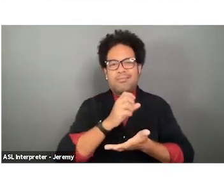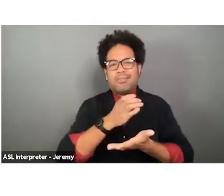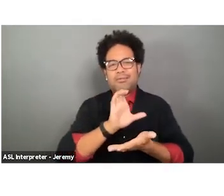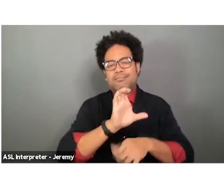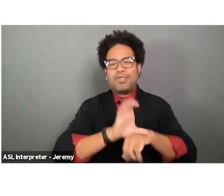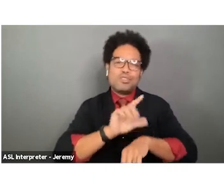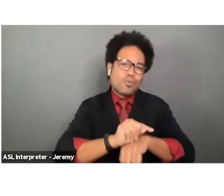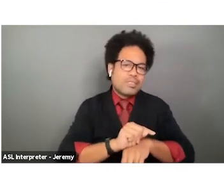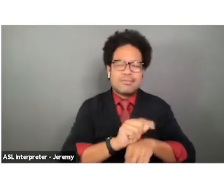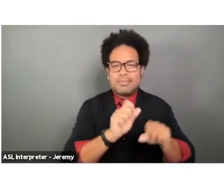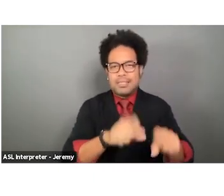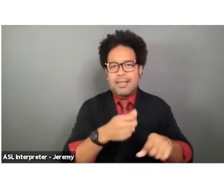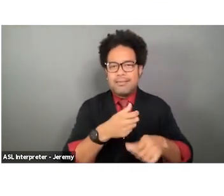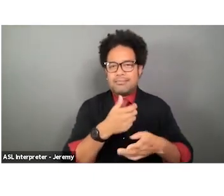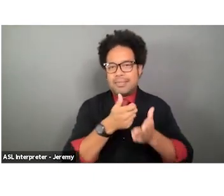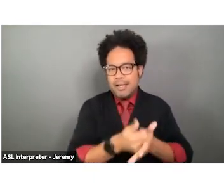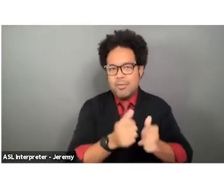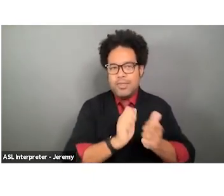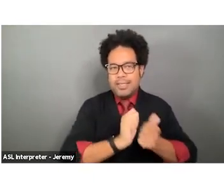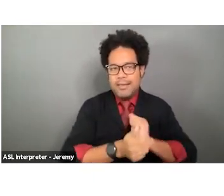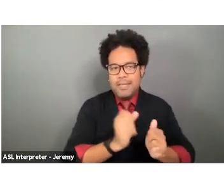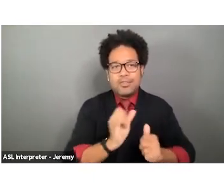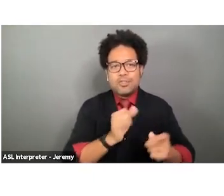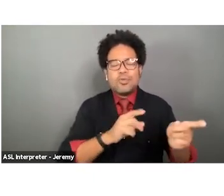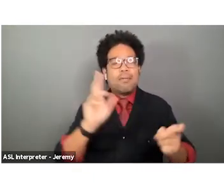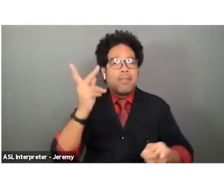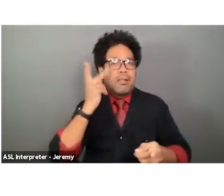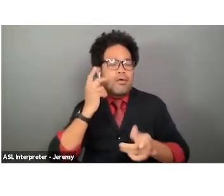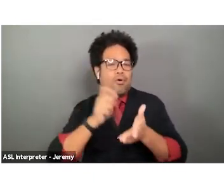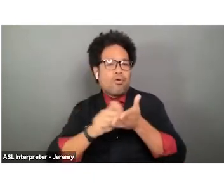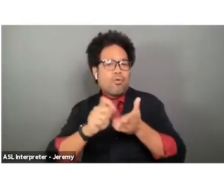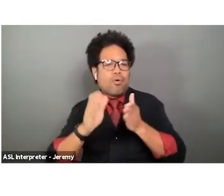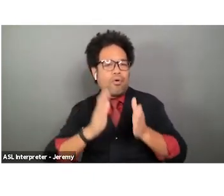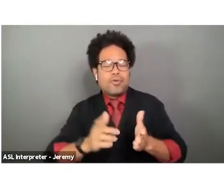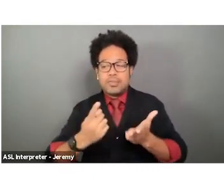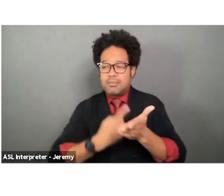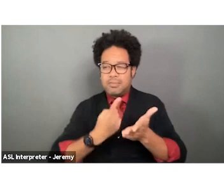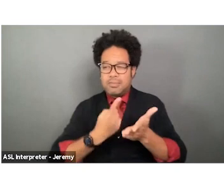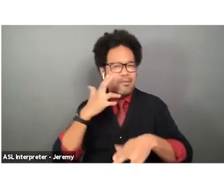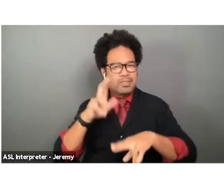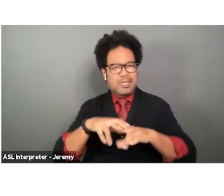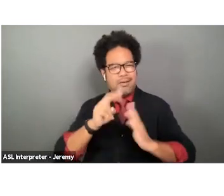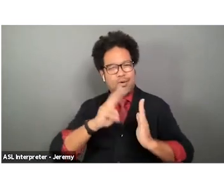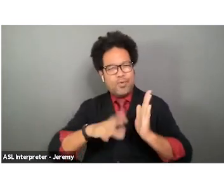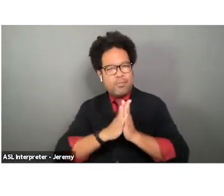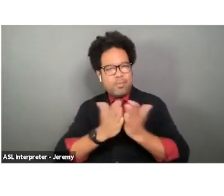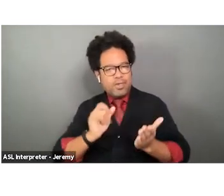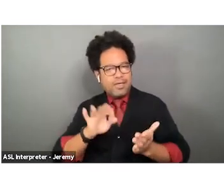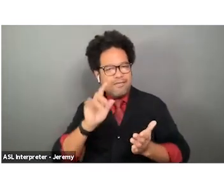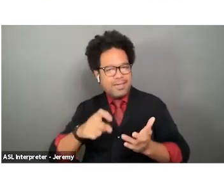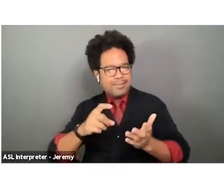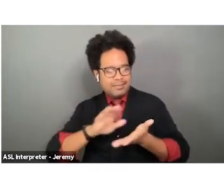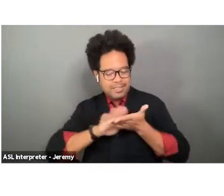campaign. Political authors, like oftentimes I will sit down and read a book if I just need to cleanse and get recentered. It